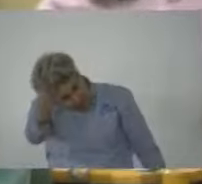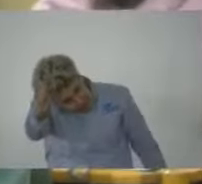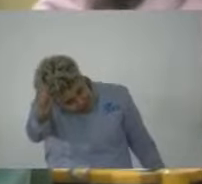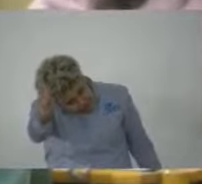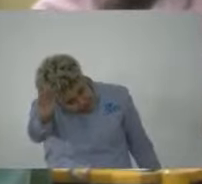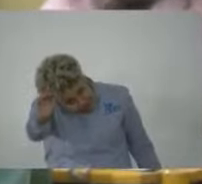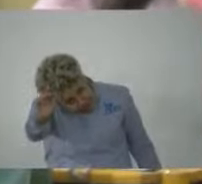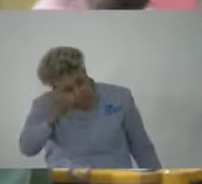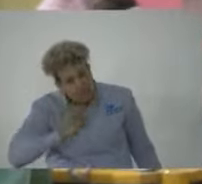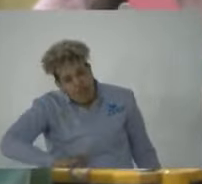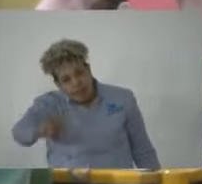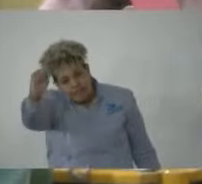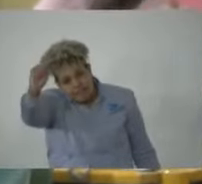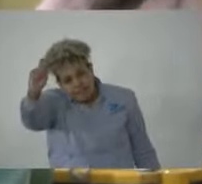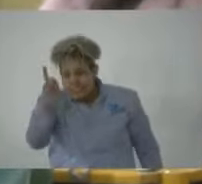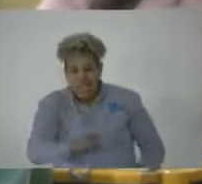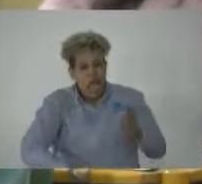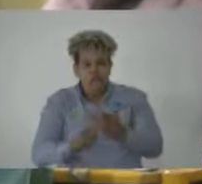card.